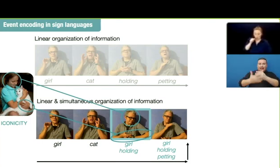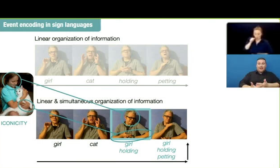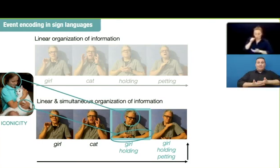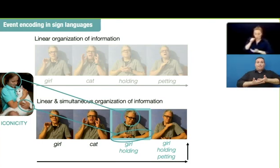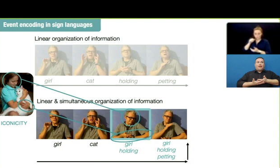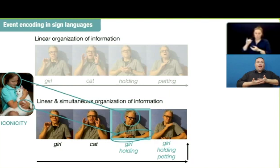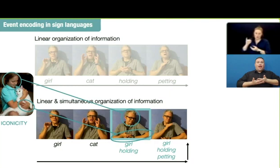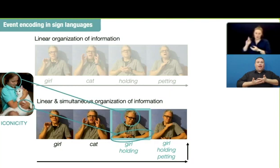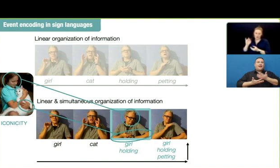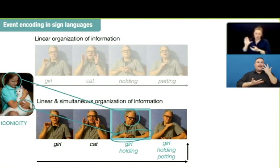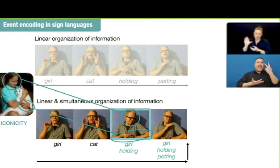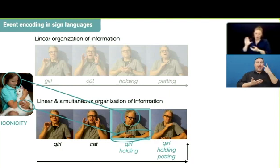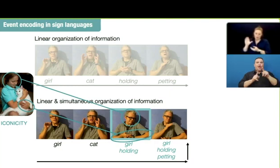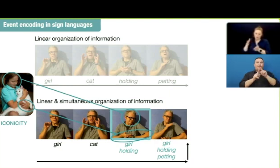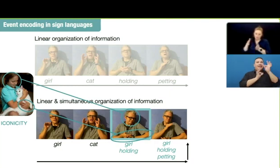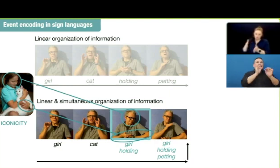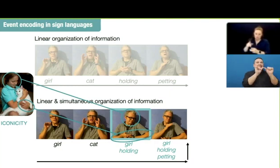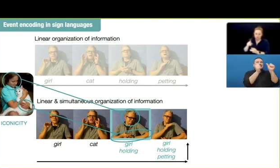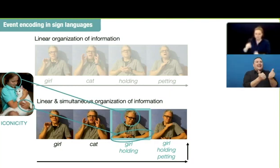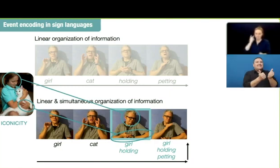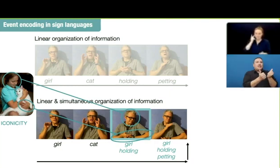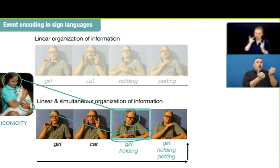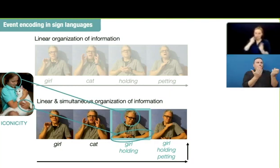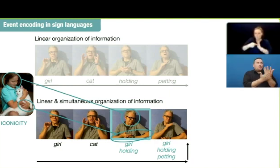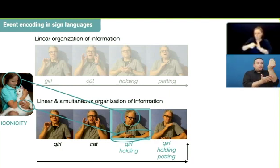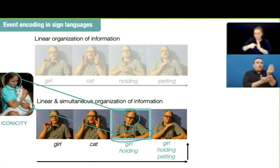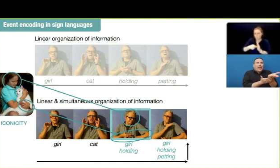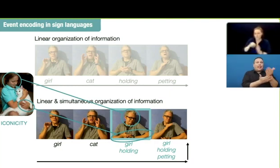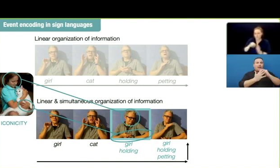way, that is to visually resemble the event elements.